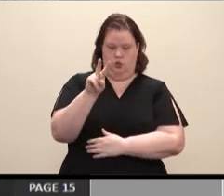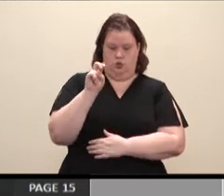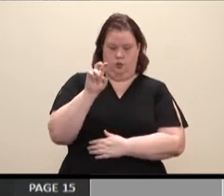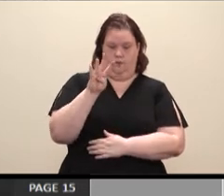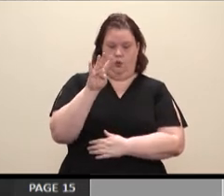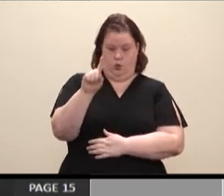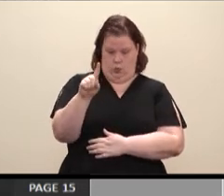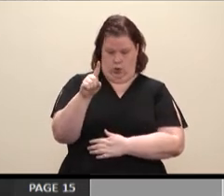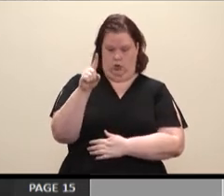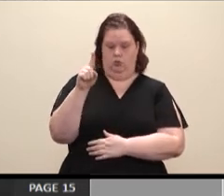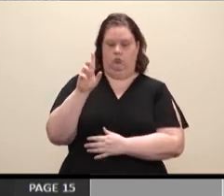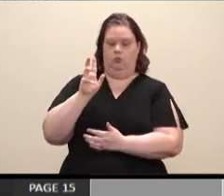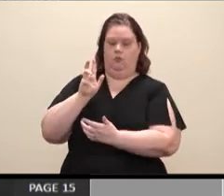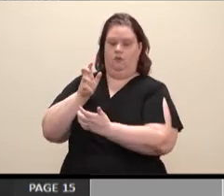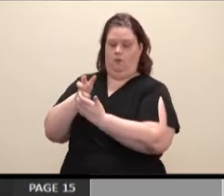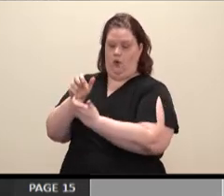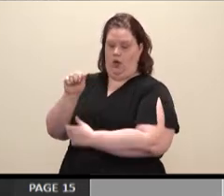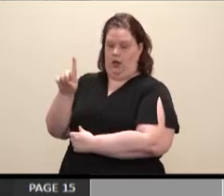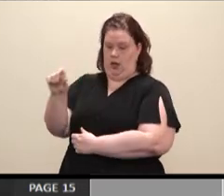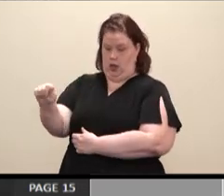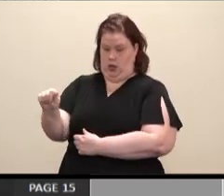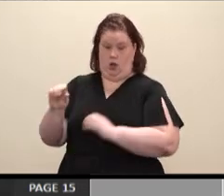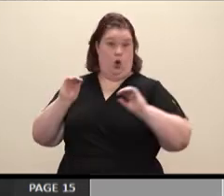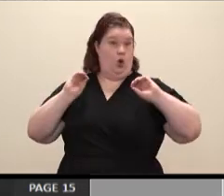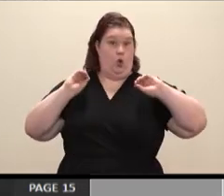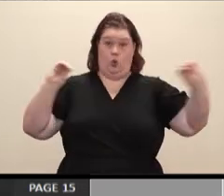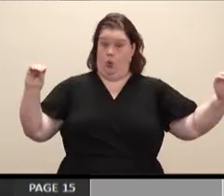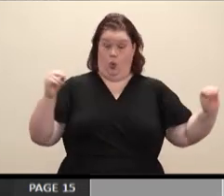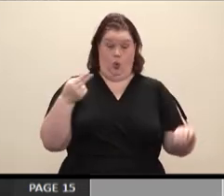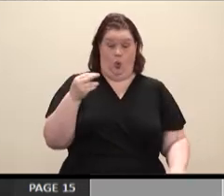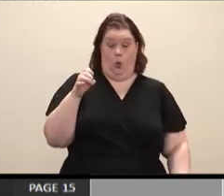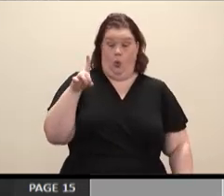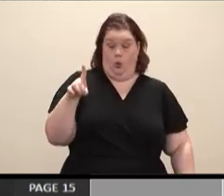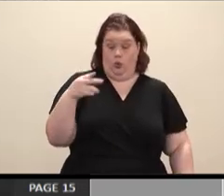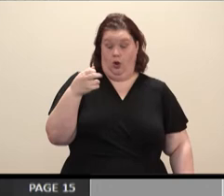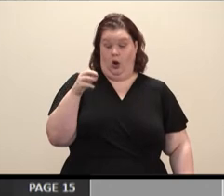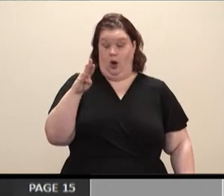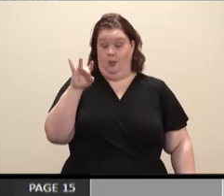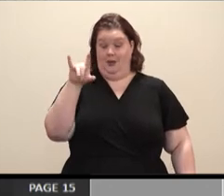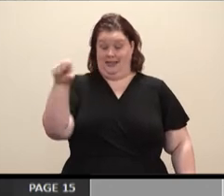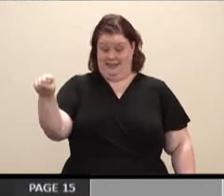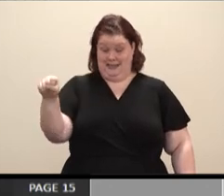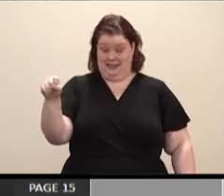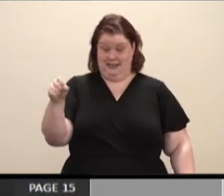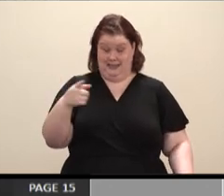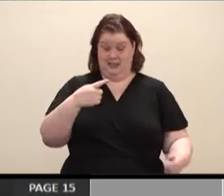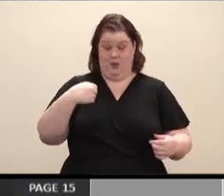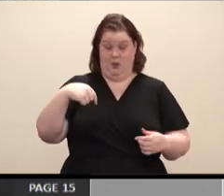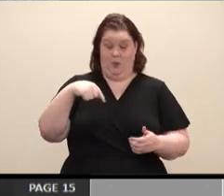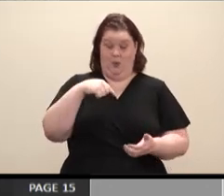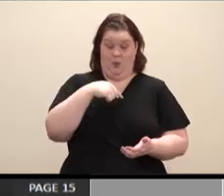$213,241 for ADA. Without any hold harmless, we would probably be about